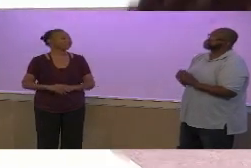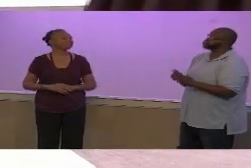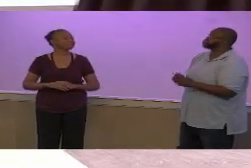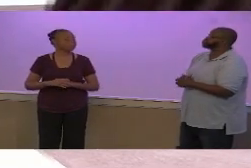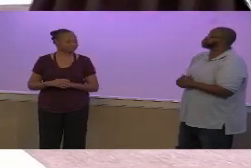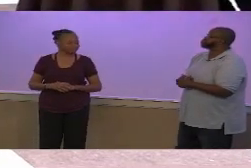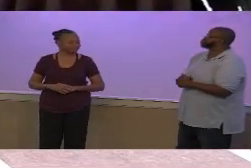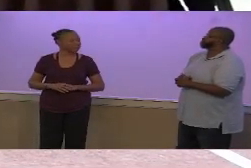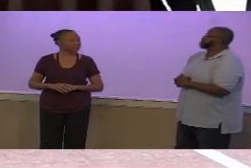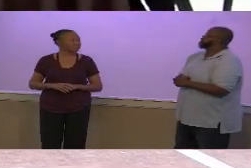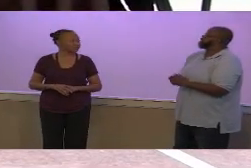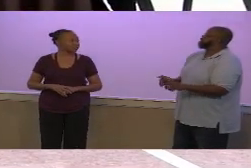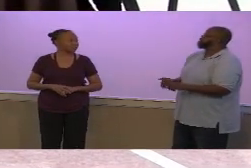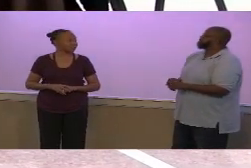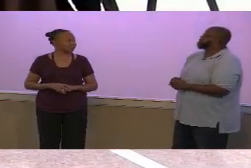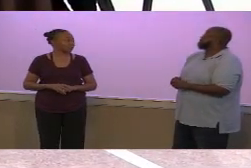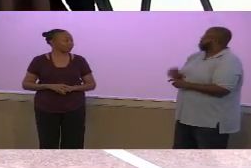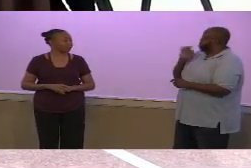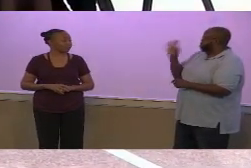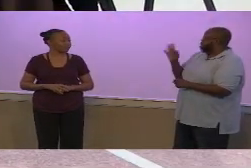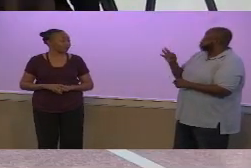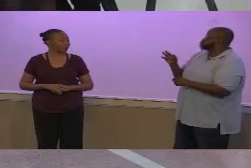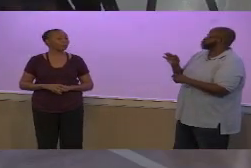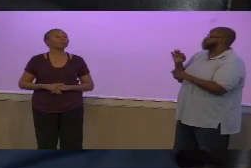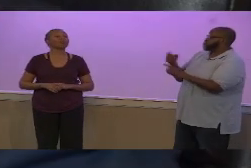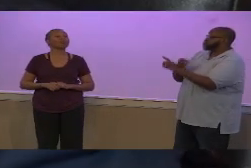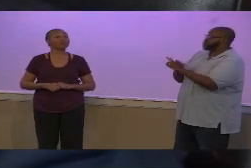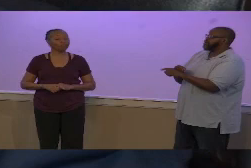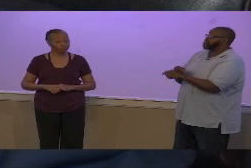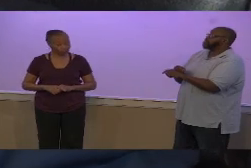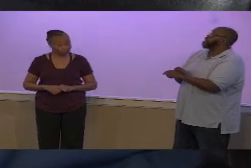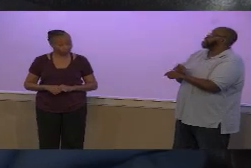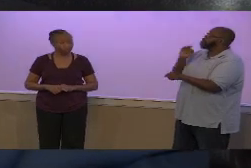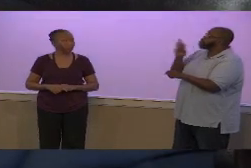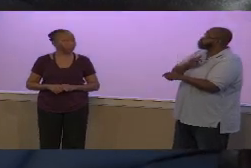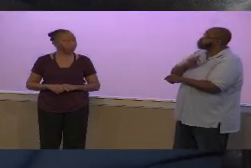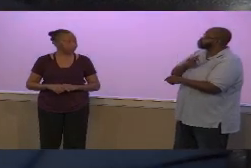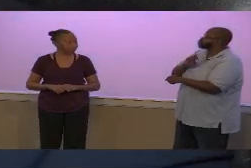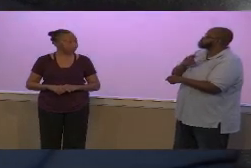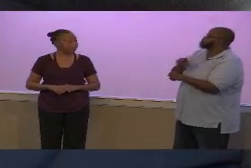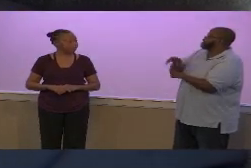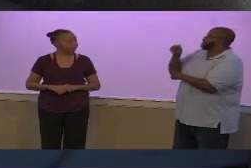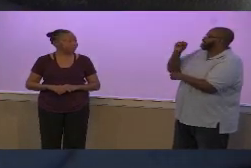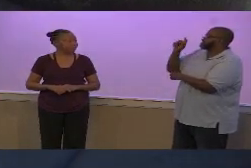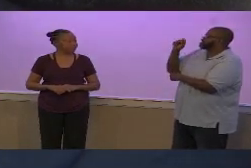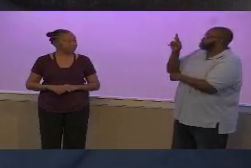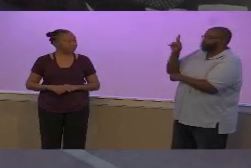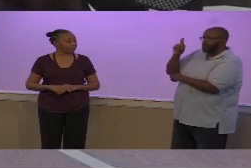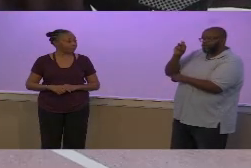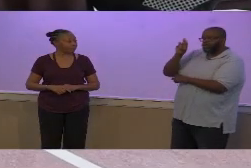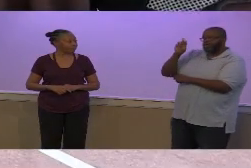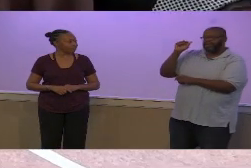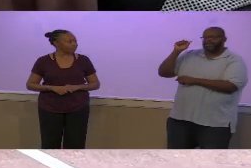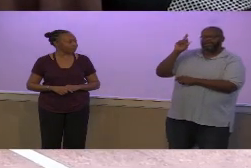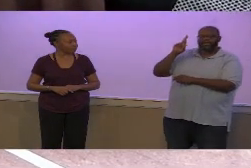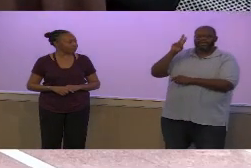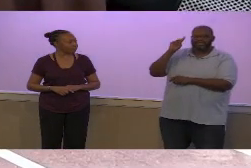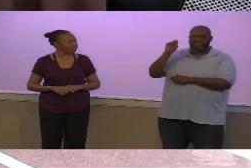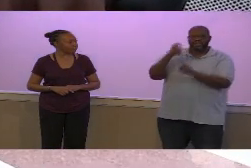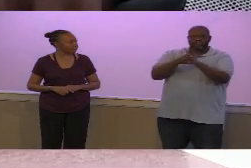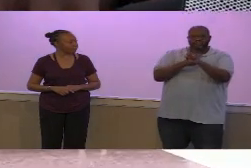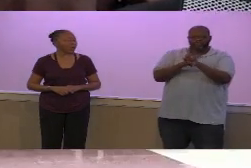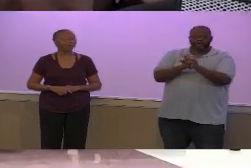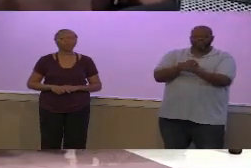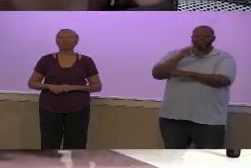Live preaching by Pastor Major Stewart of Greater Mount Sinai Baptist Church coming from Charlotte,